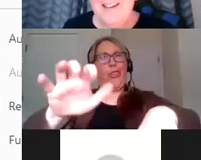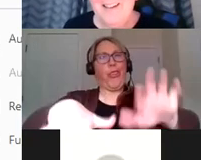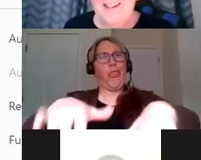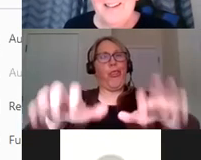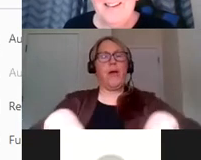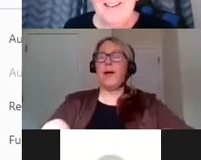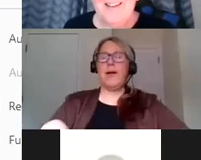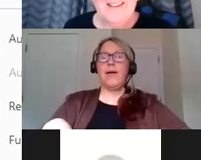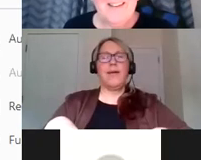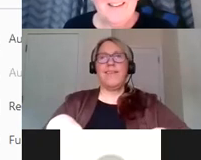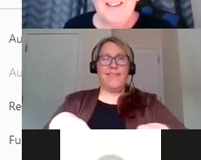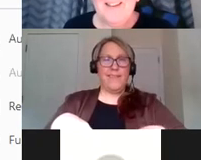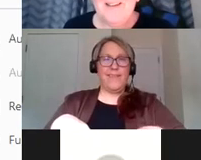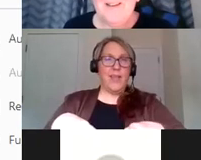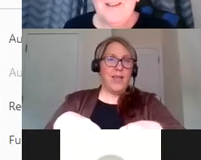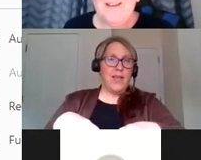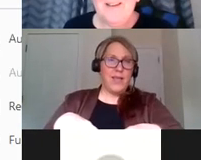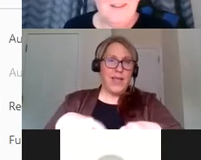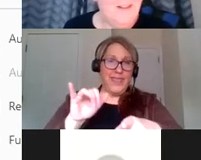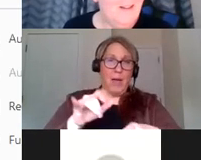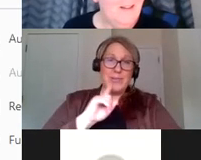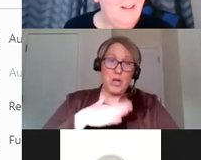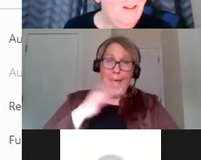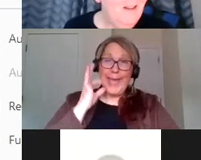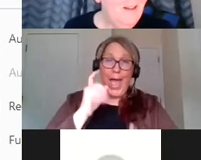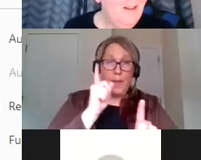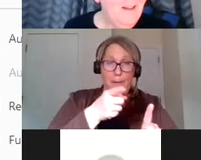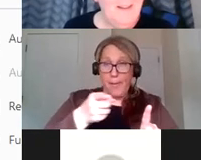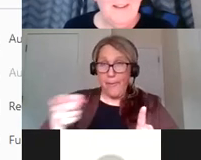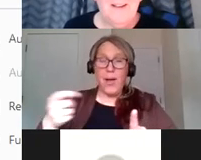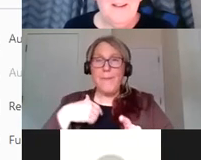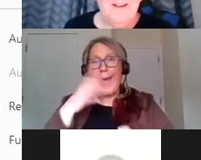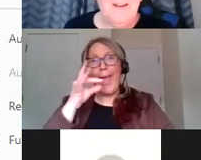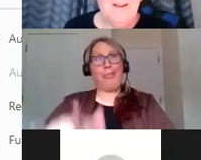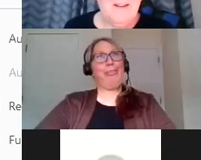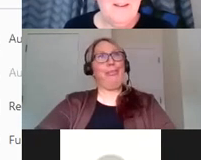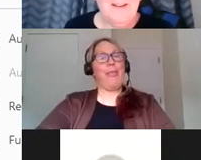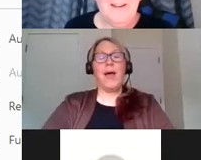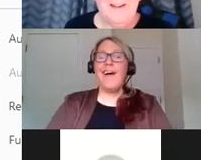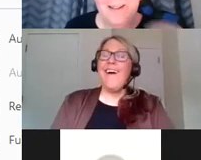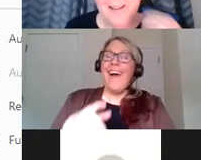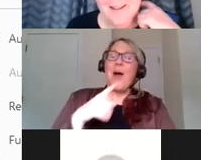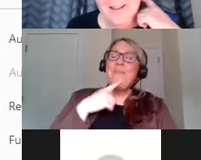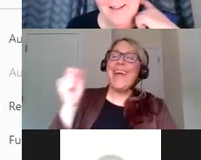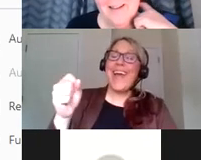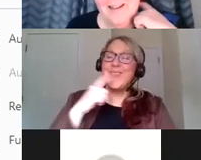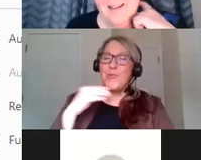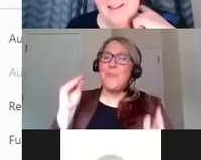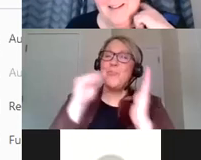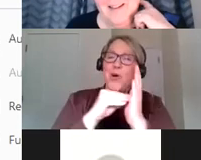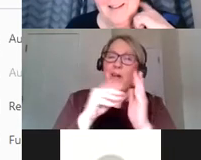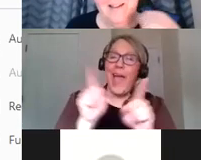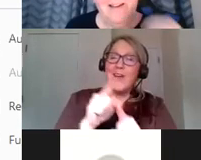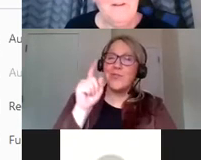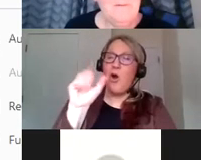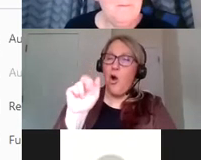a bunch of characters. That was literally my cat. So yes, you would mark this as an artifact.